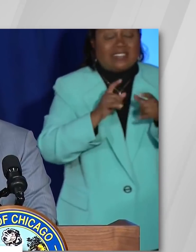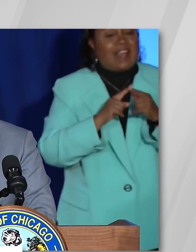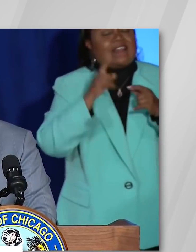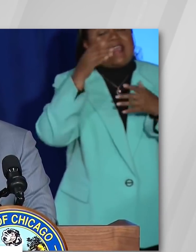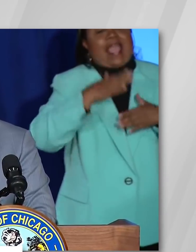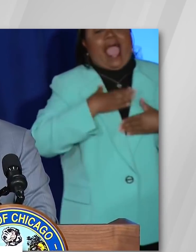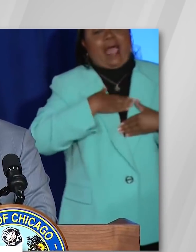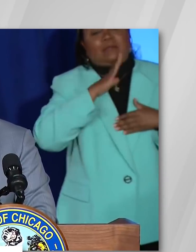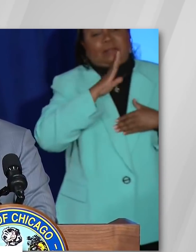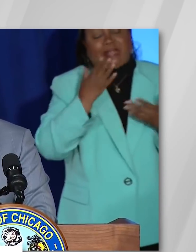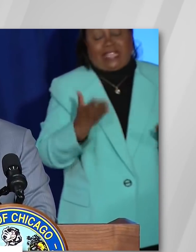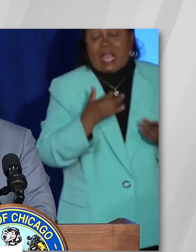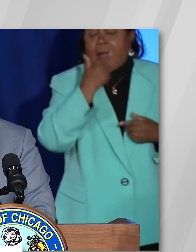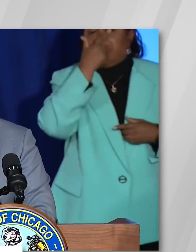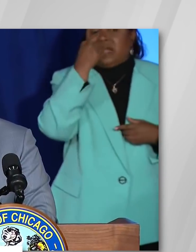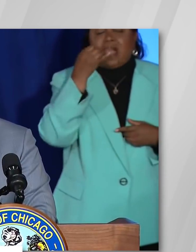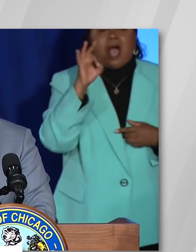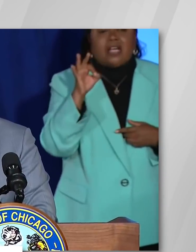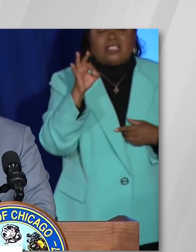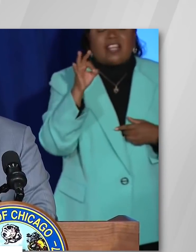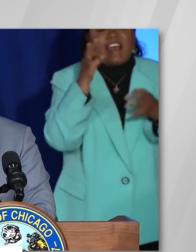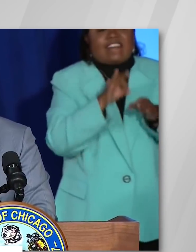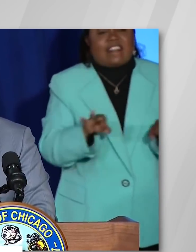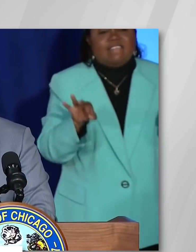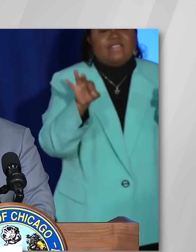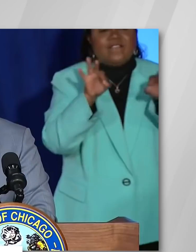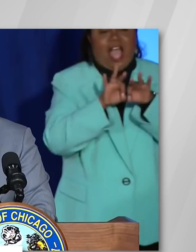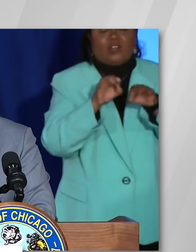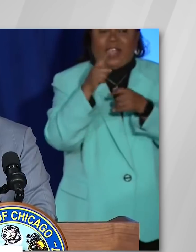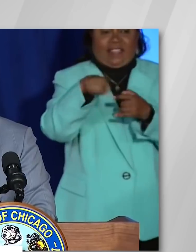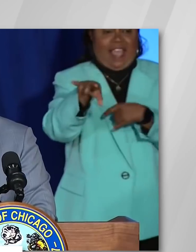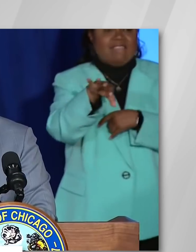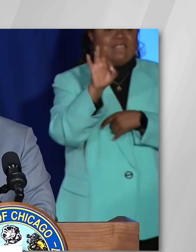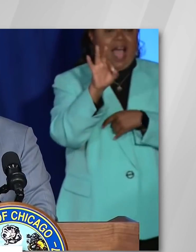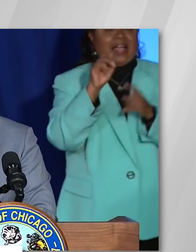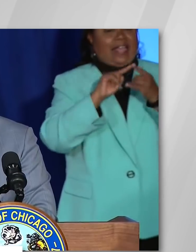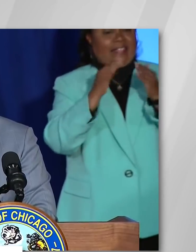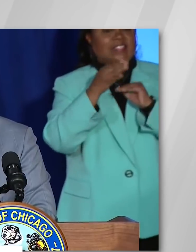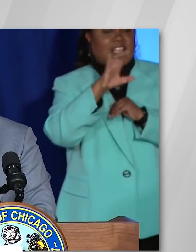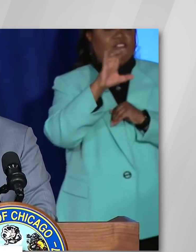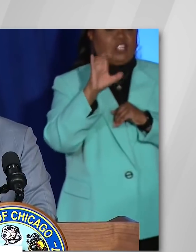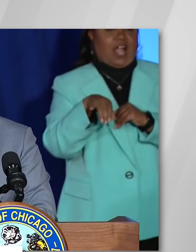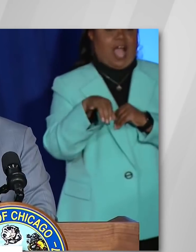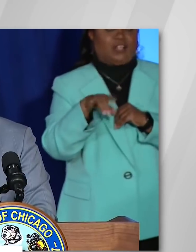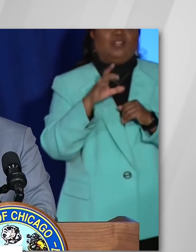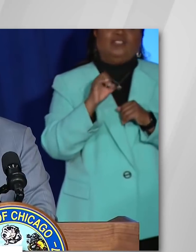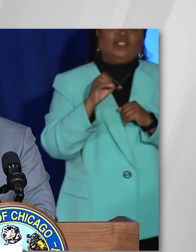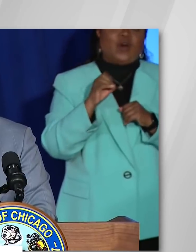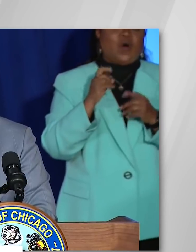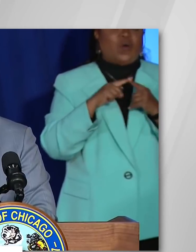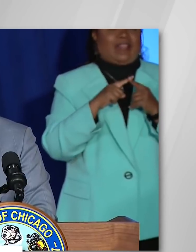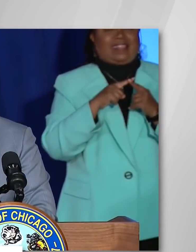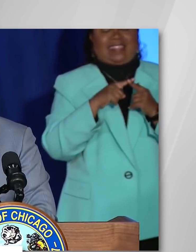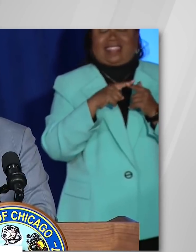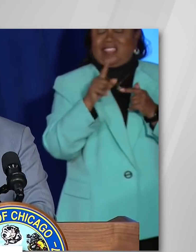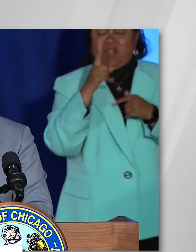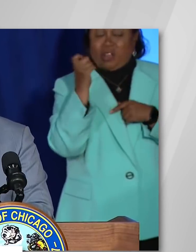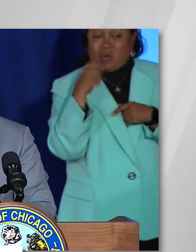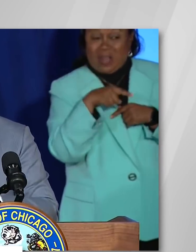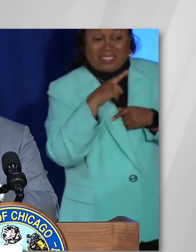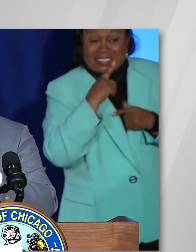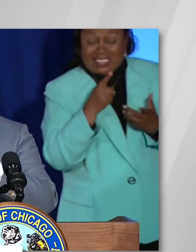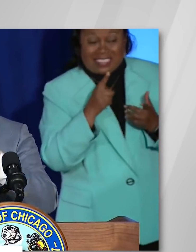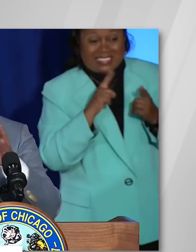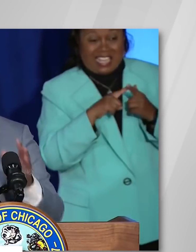they're happy to be here because of the values that they find in the city of Chicago. So the premise of your question, which